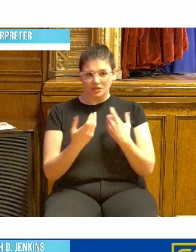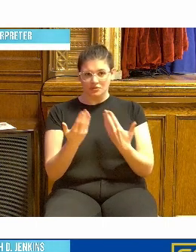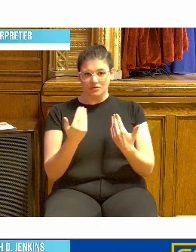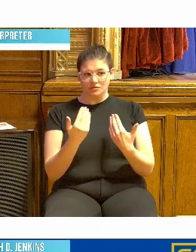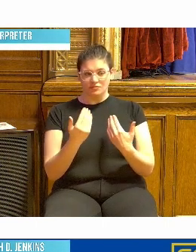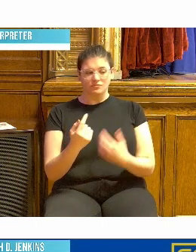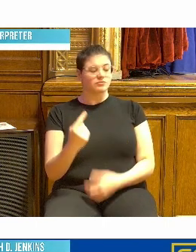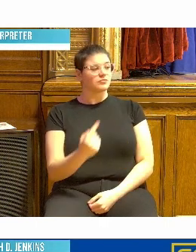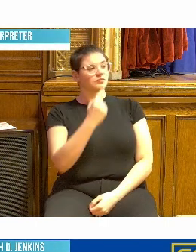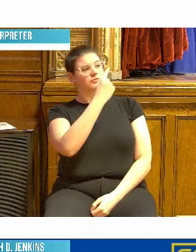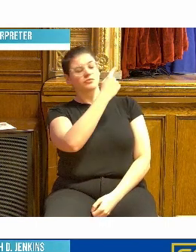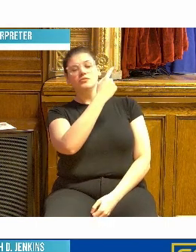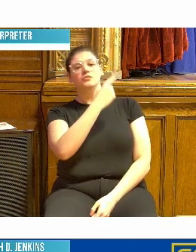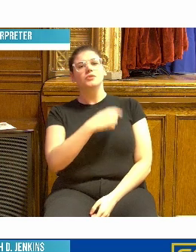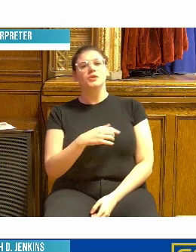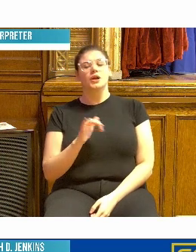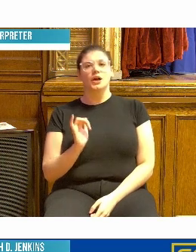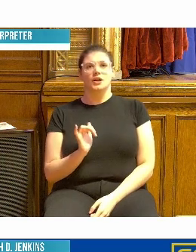just,